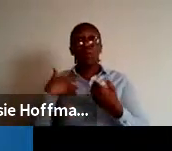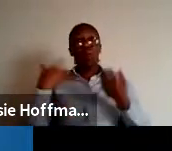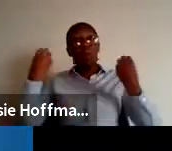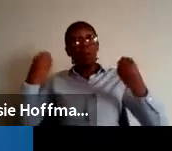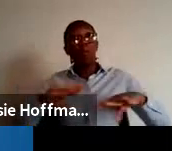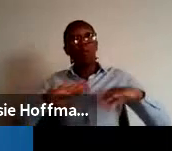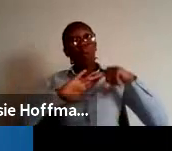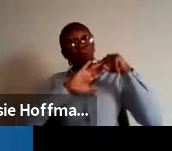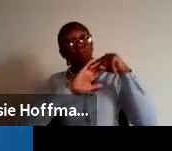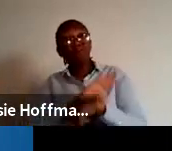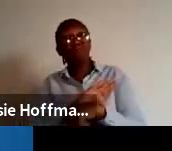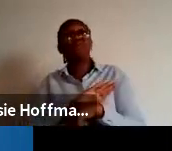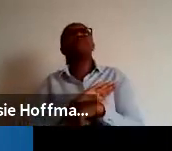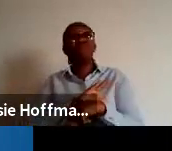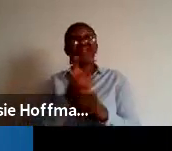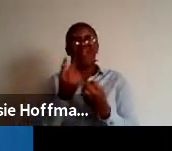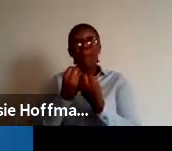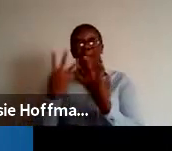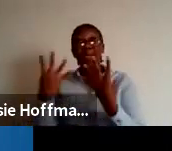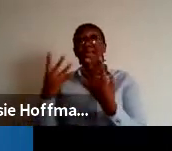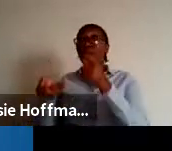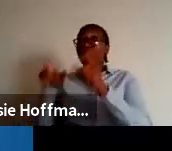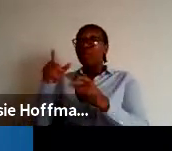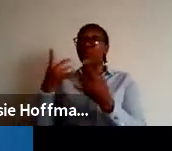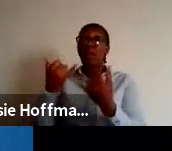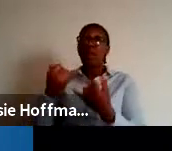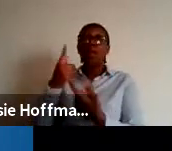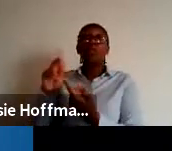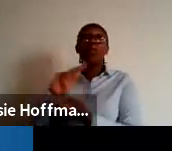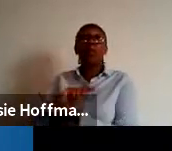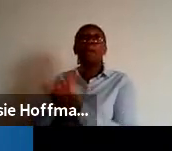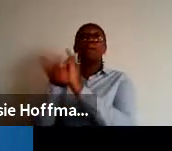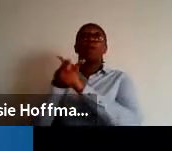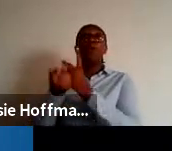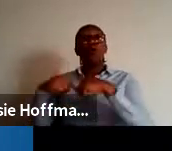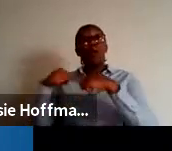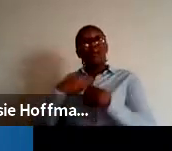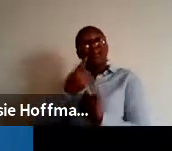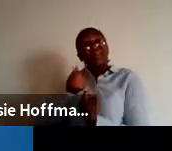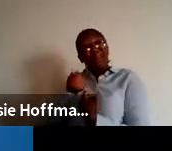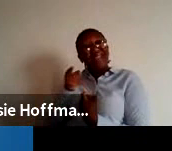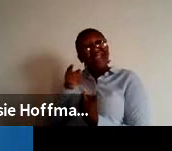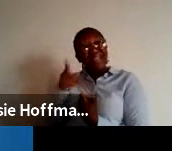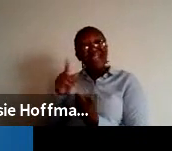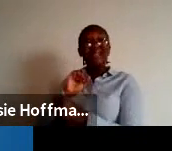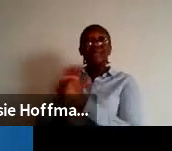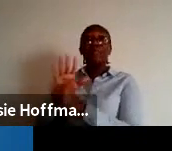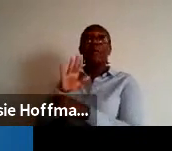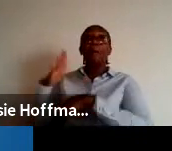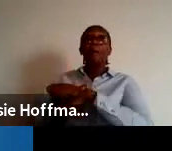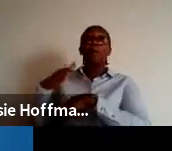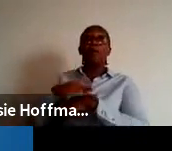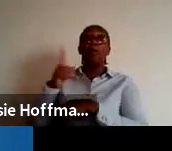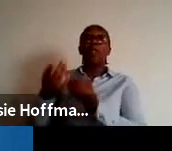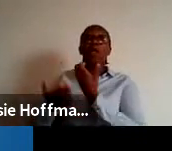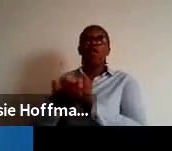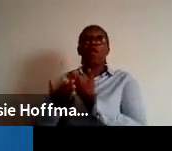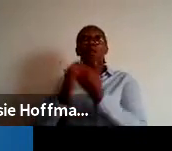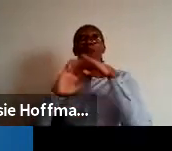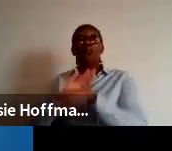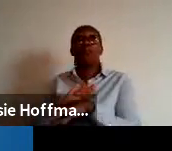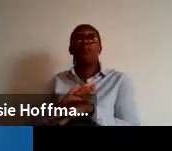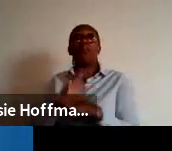different institutions that are going to borrow us money from the international space. And that will deprive us of the ability to determine